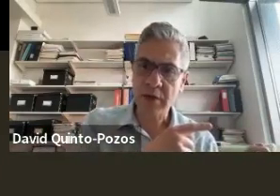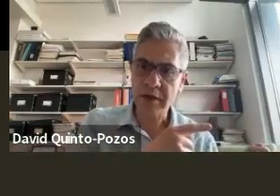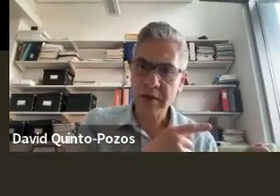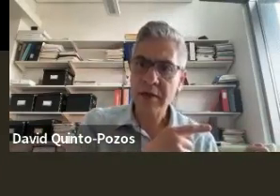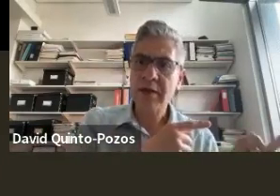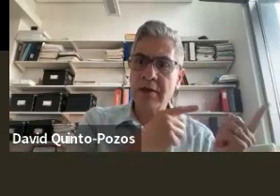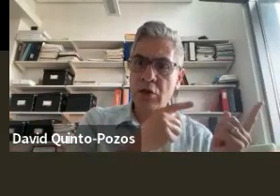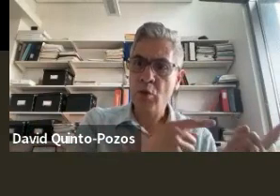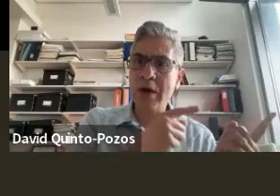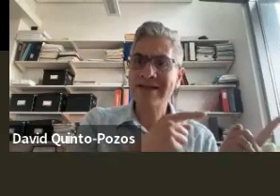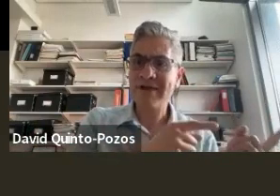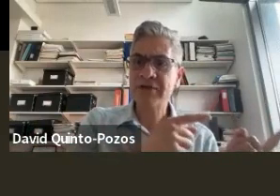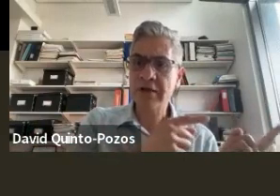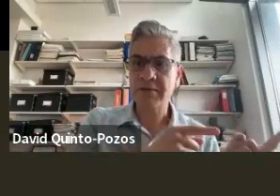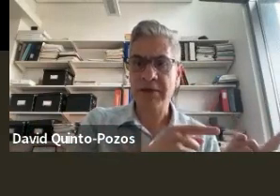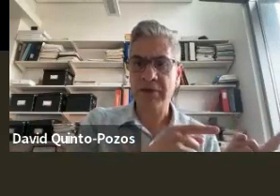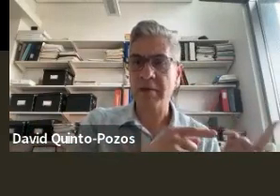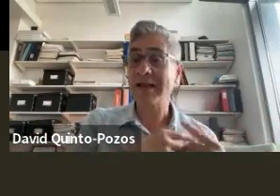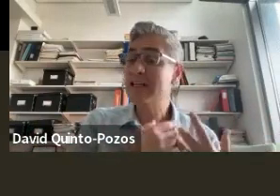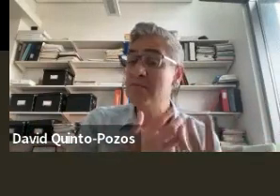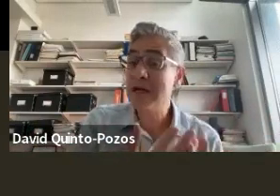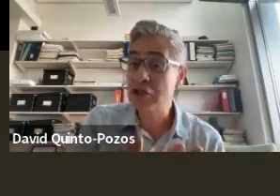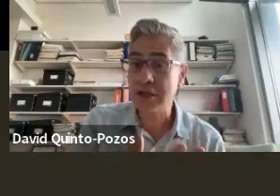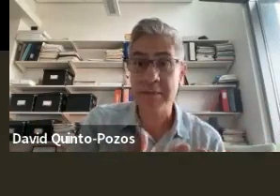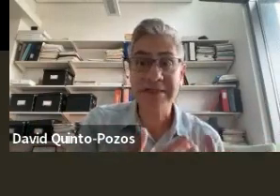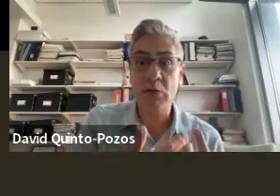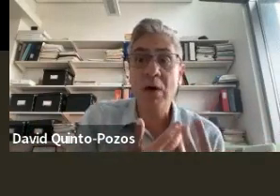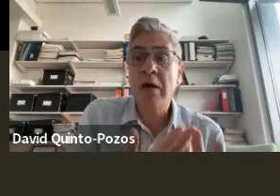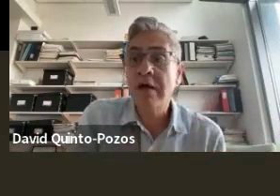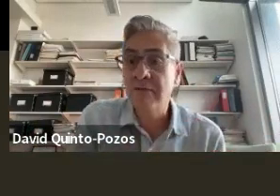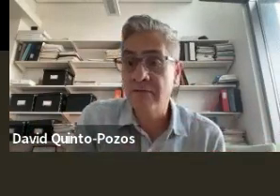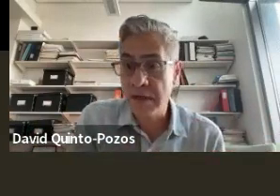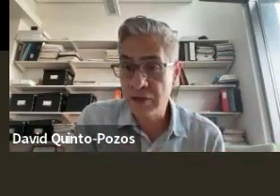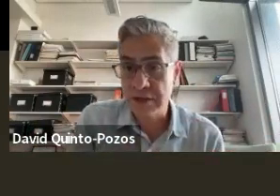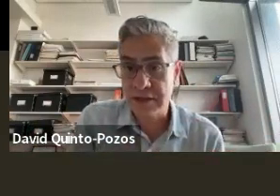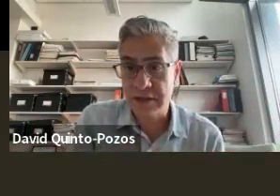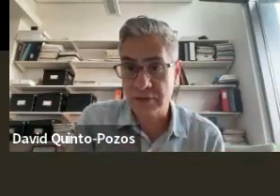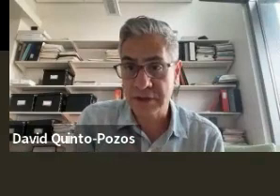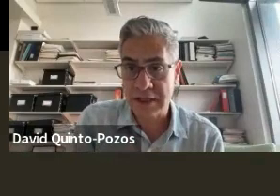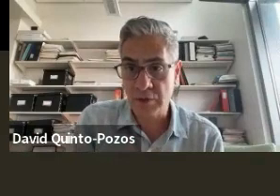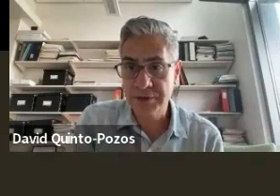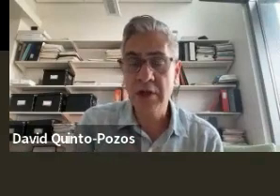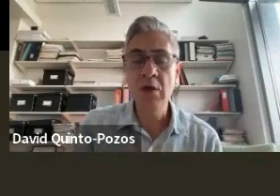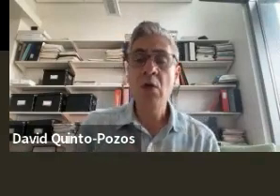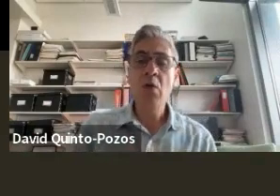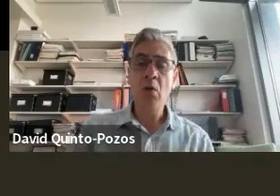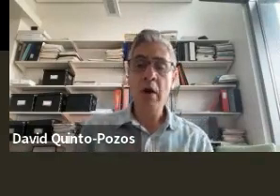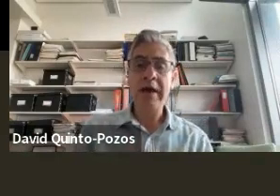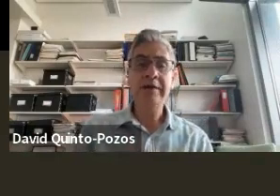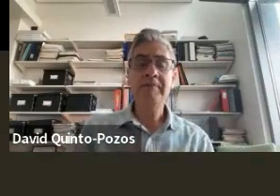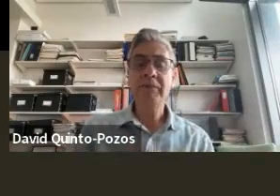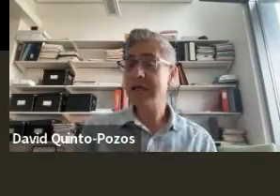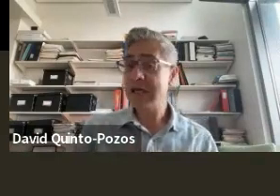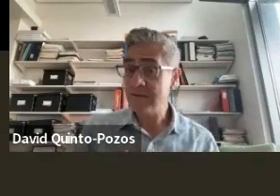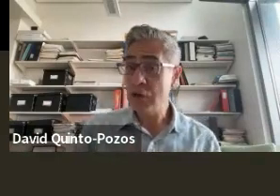page one. You want to have talked about them, at least mention them and say what kind of information is in those tables.